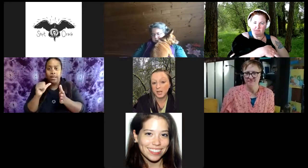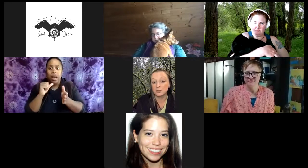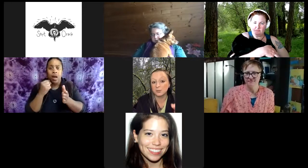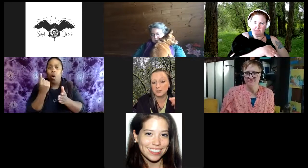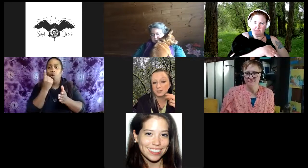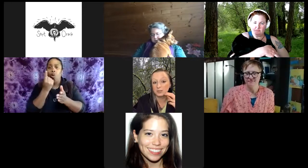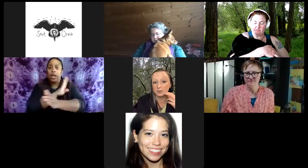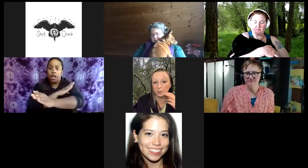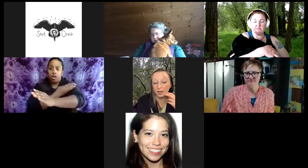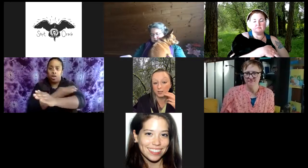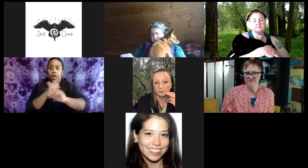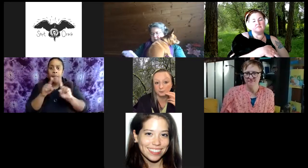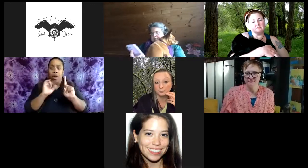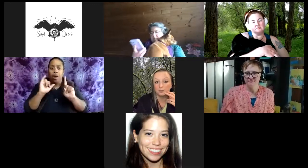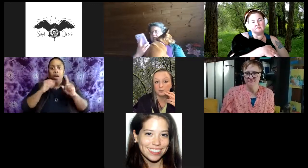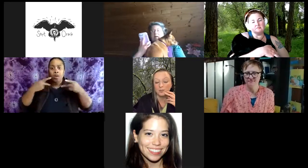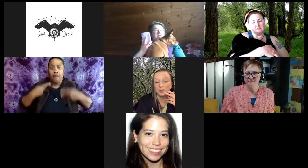physical attributes as well,